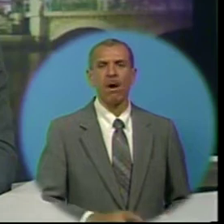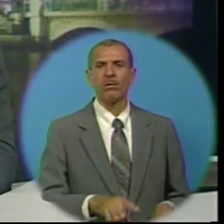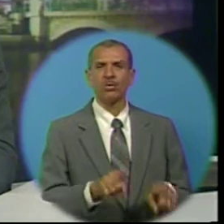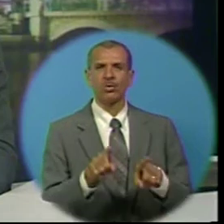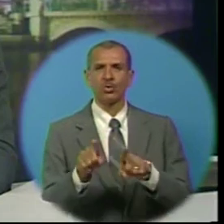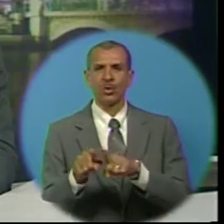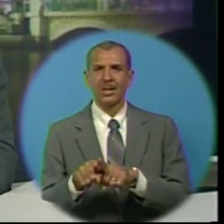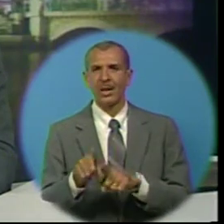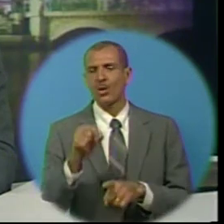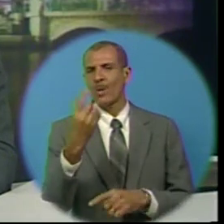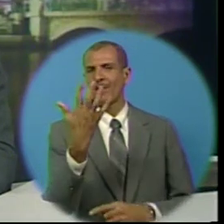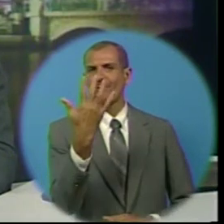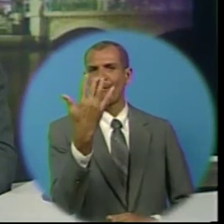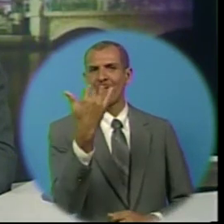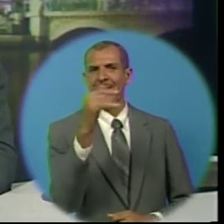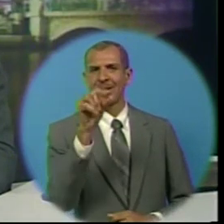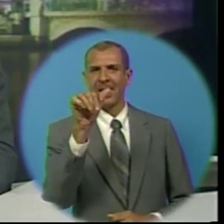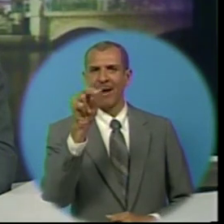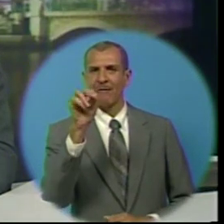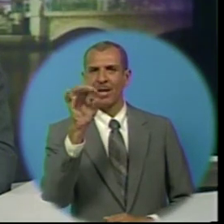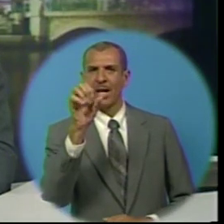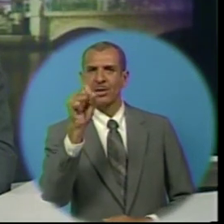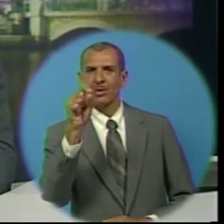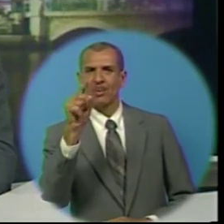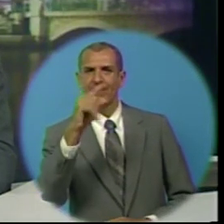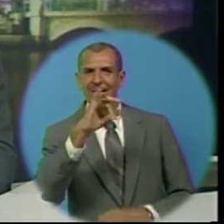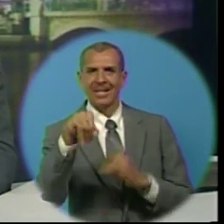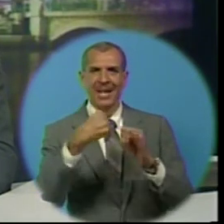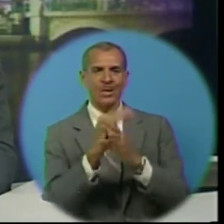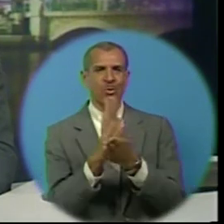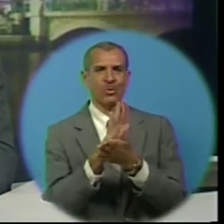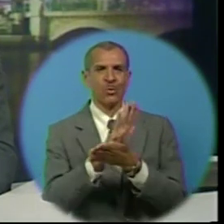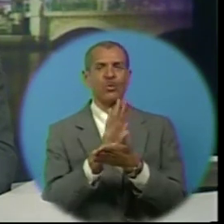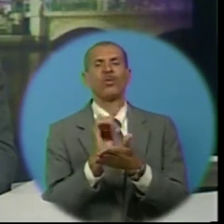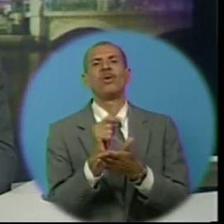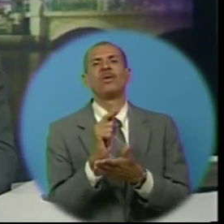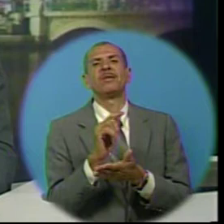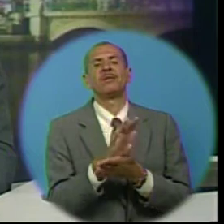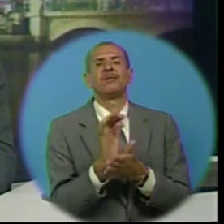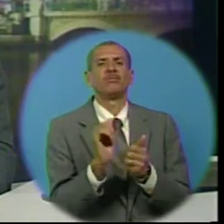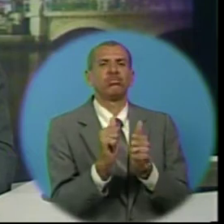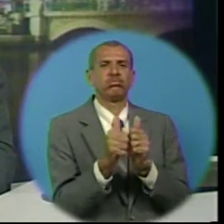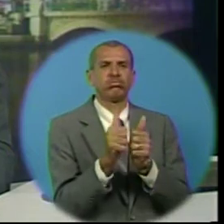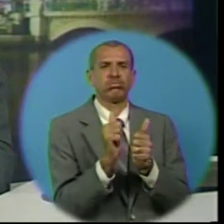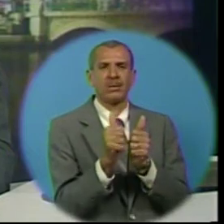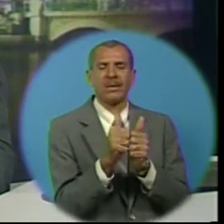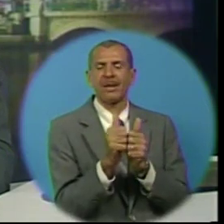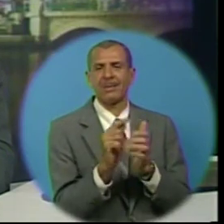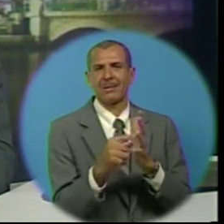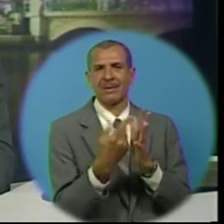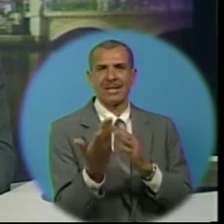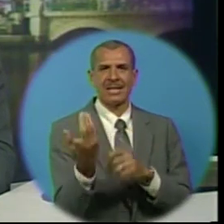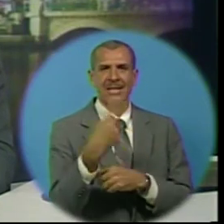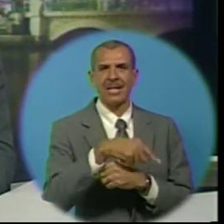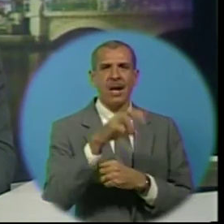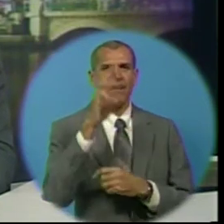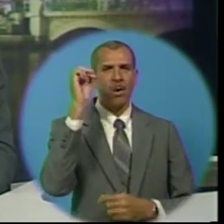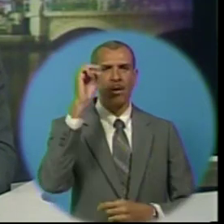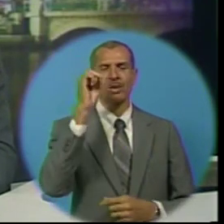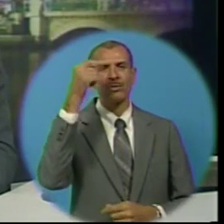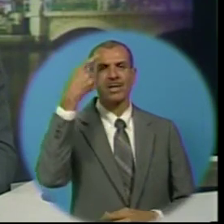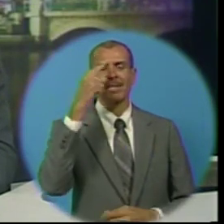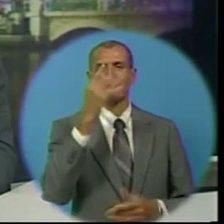Meanwhile, the 2015 Garfield Sobers International Schools Cricket Tournament bowled off today. Maurice Greenidge, chairman of the organizing